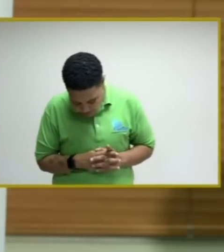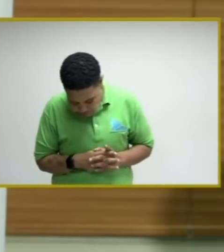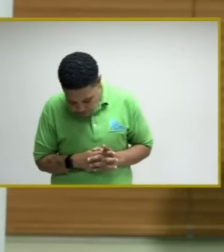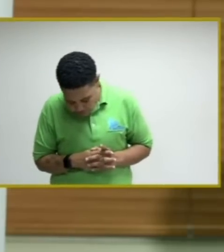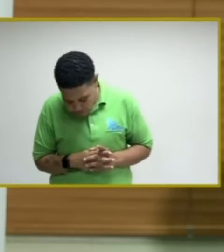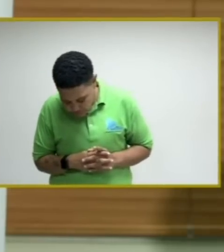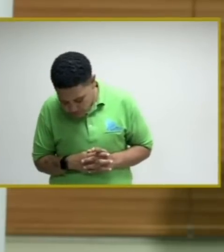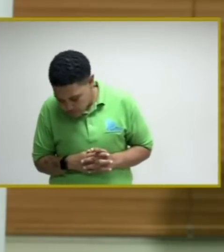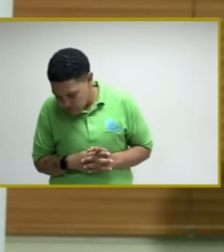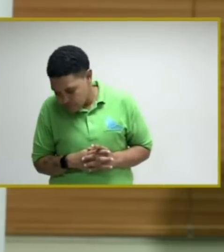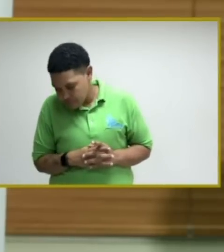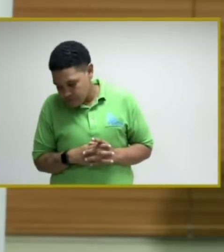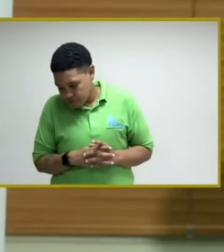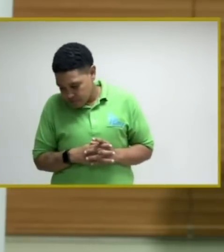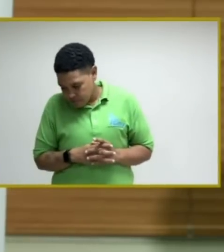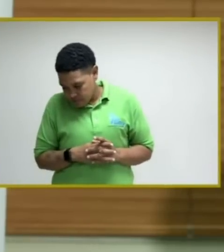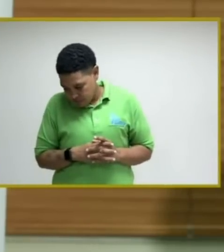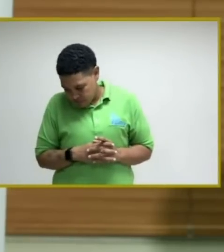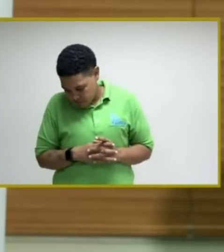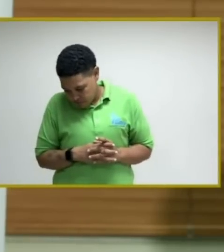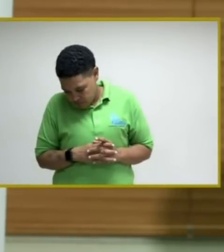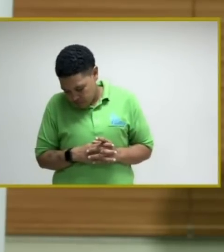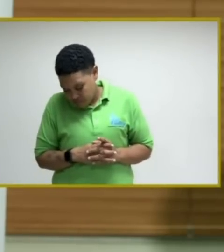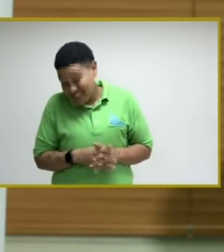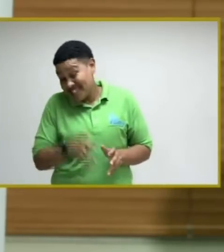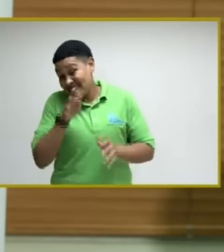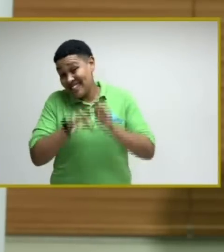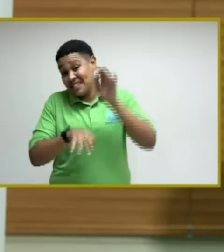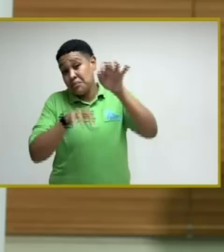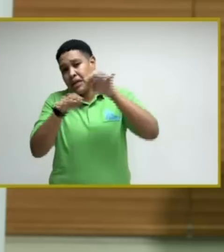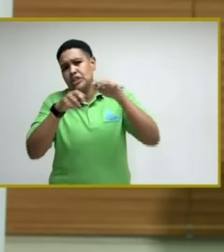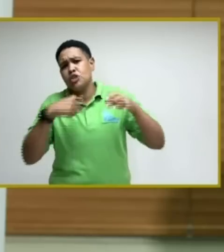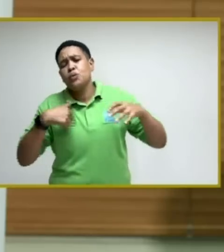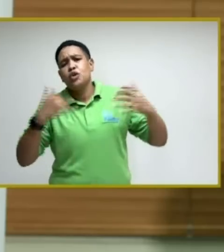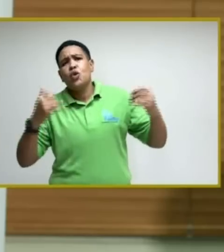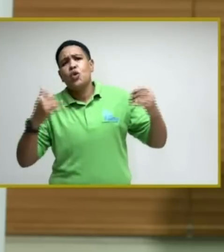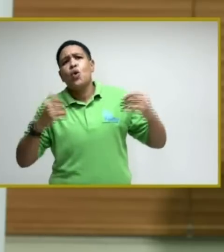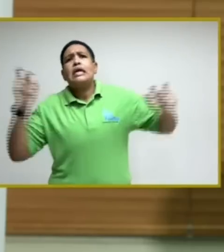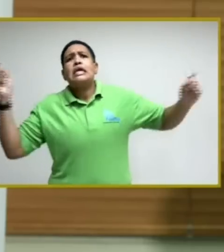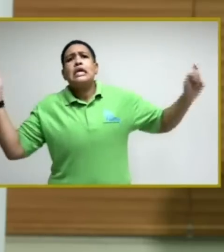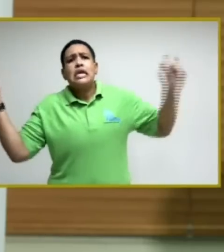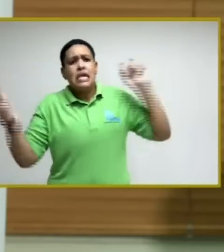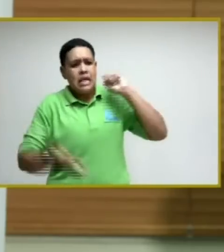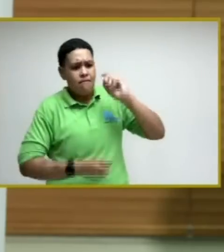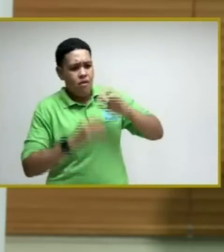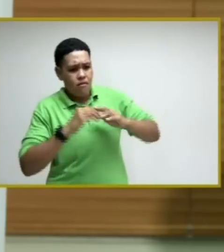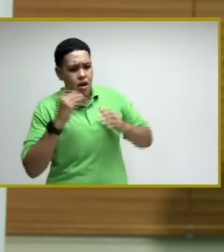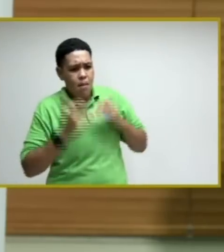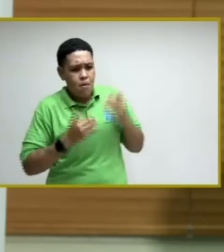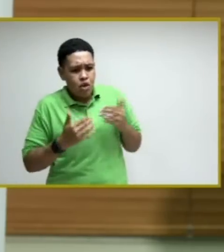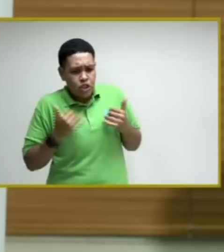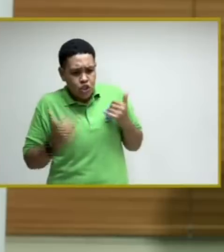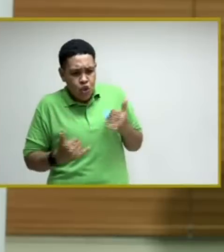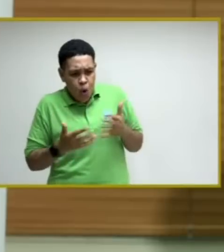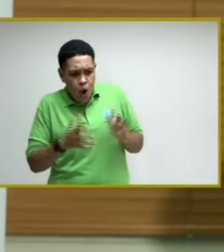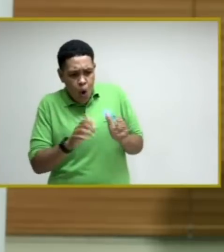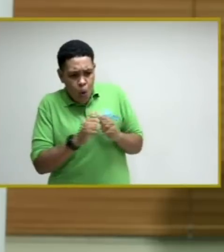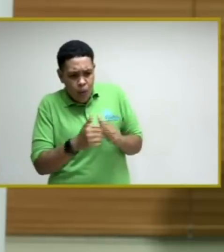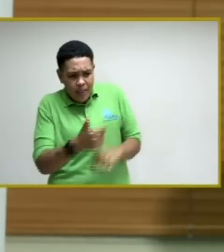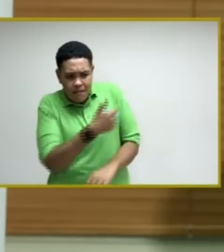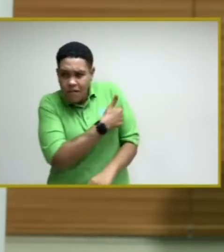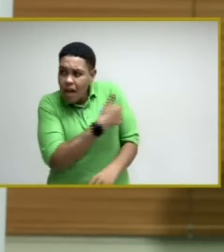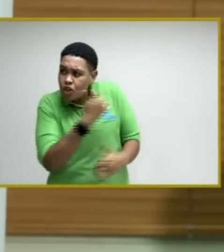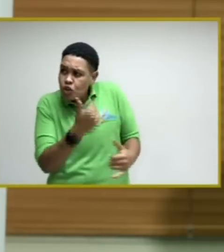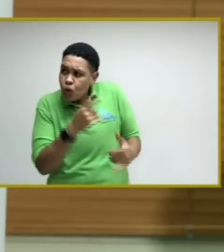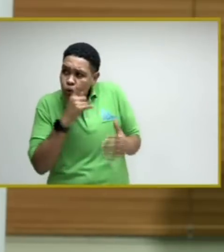are evolving into a process that allows us now with vaccines to expand